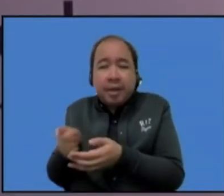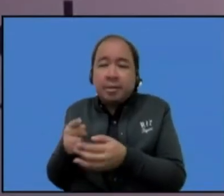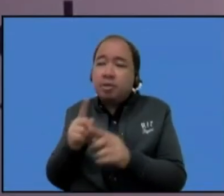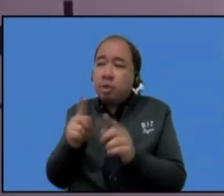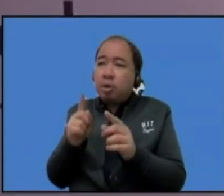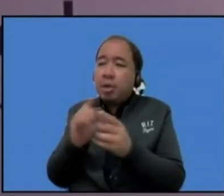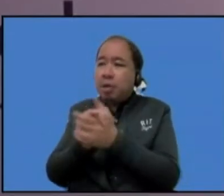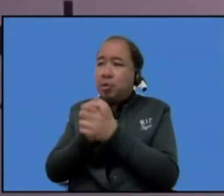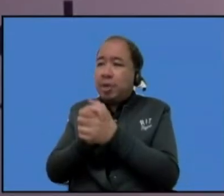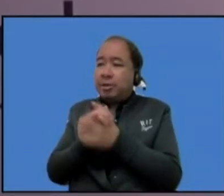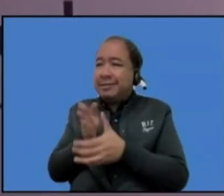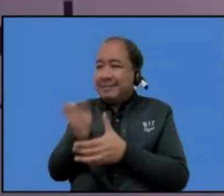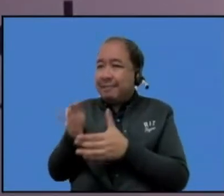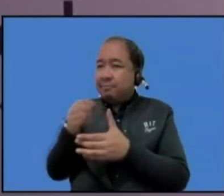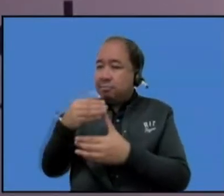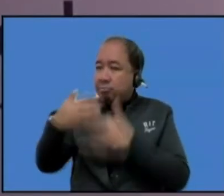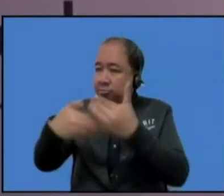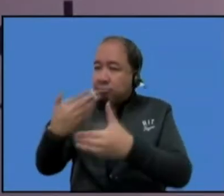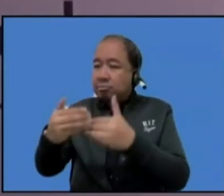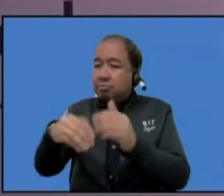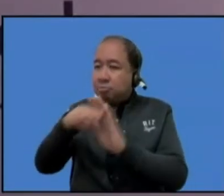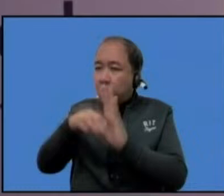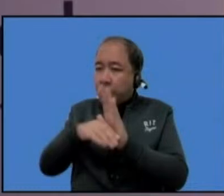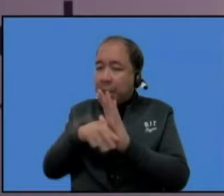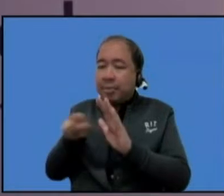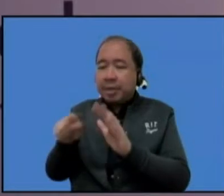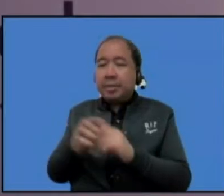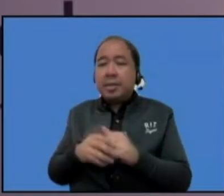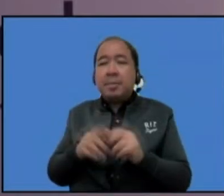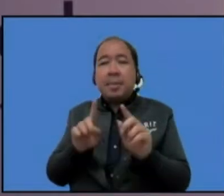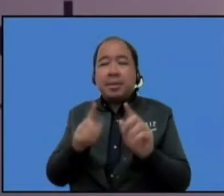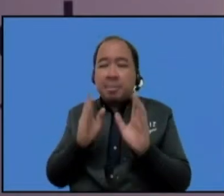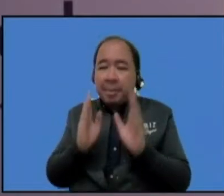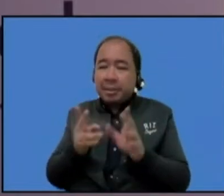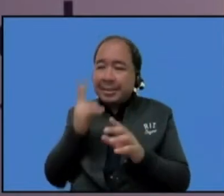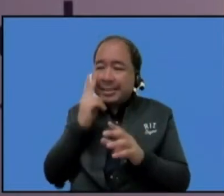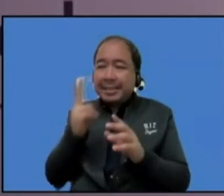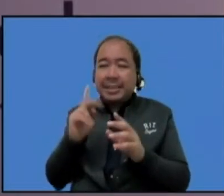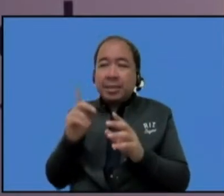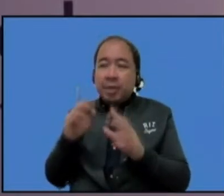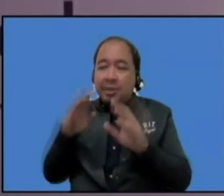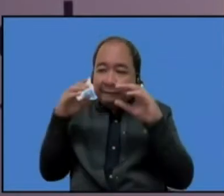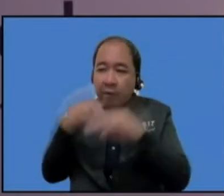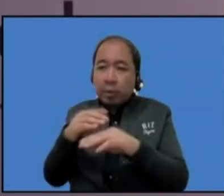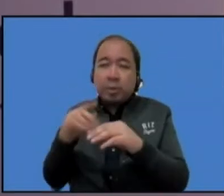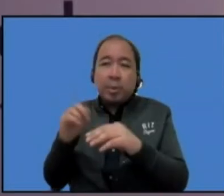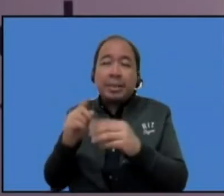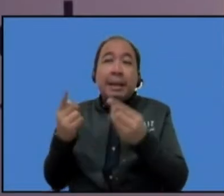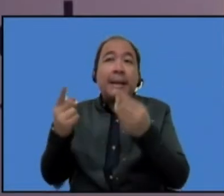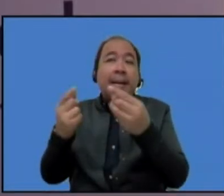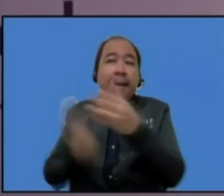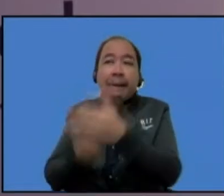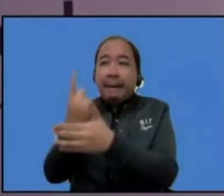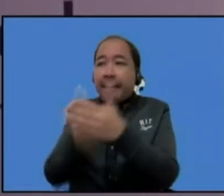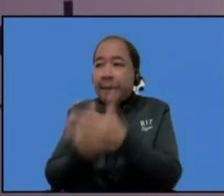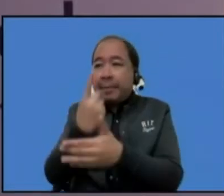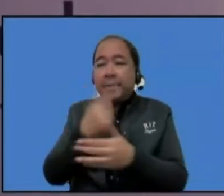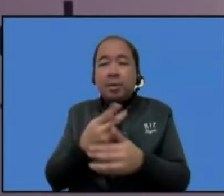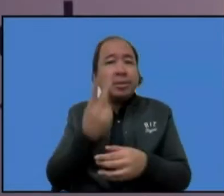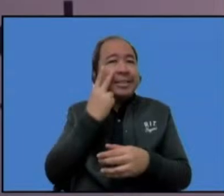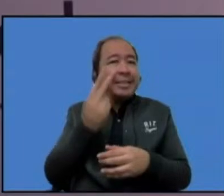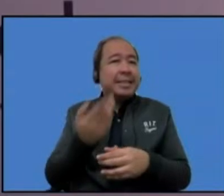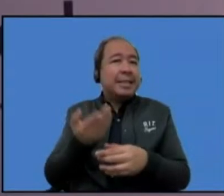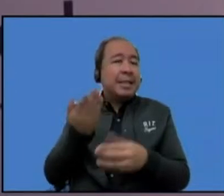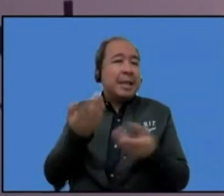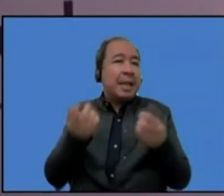to look and pay attention on what is coming. If you're looking what happened last year in Pakistan, I mean, over $10 billion in